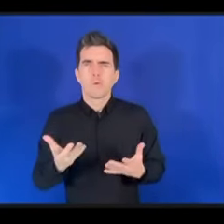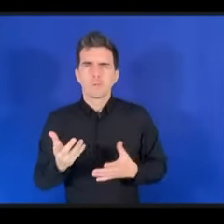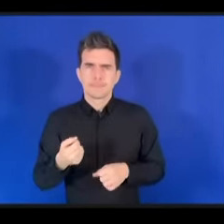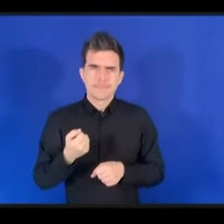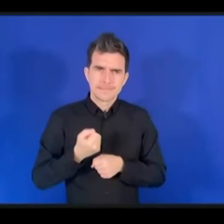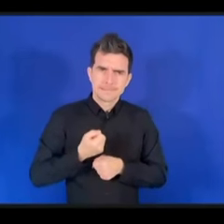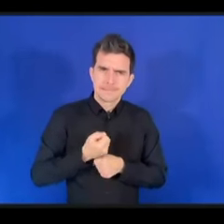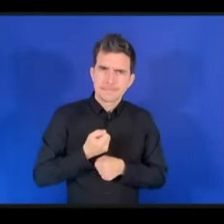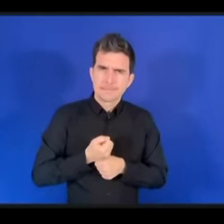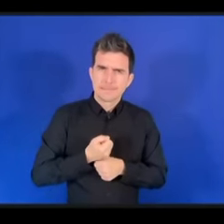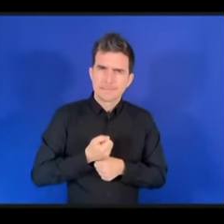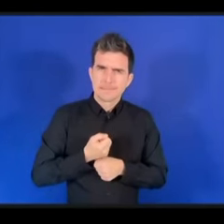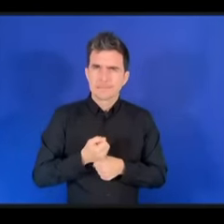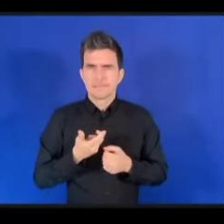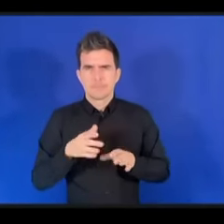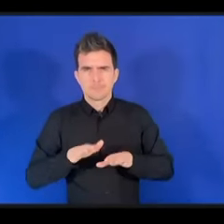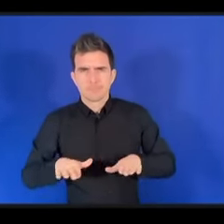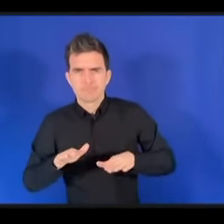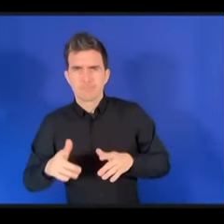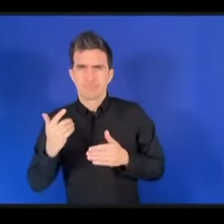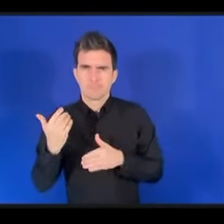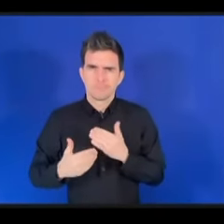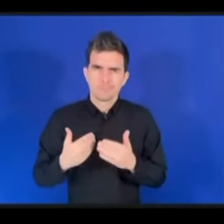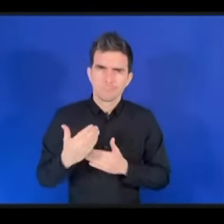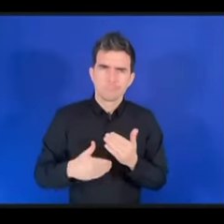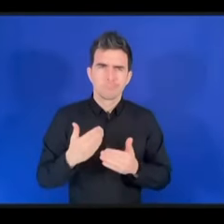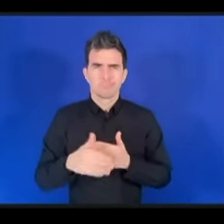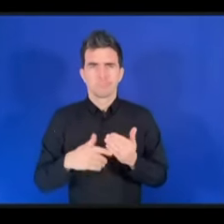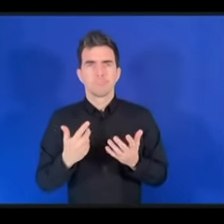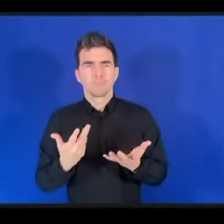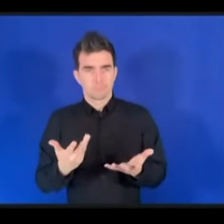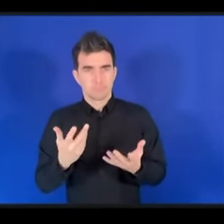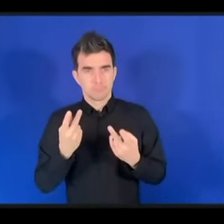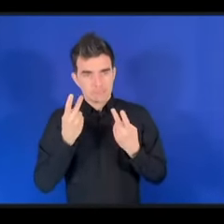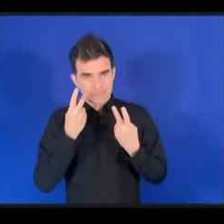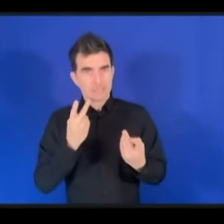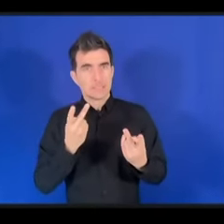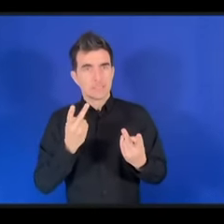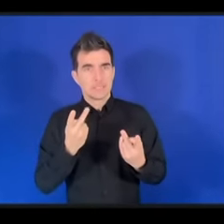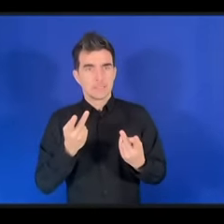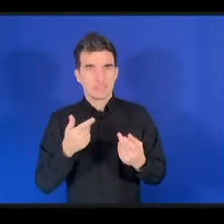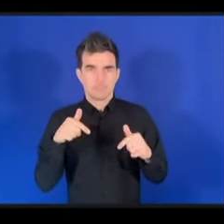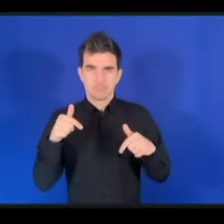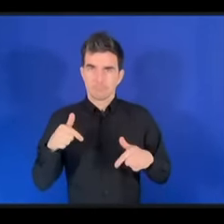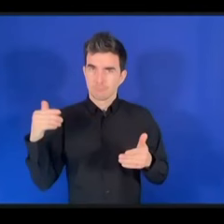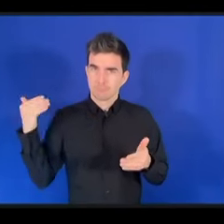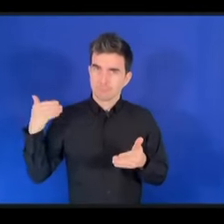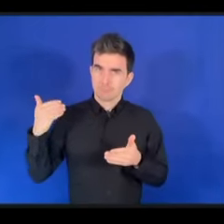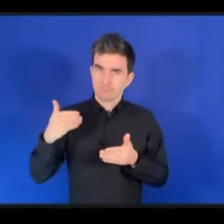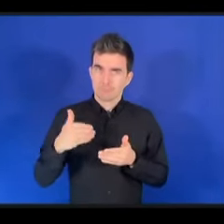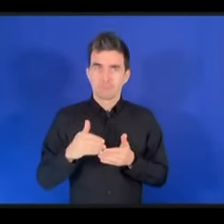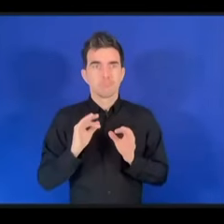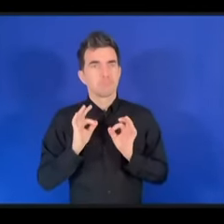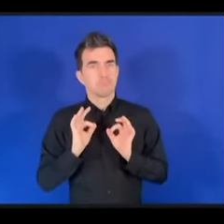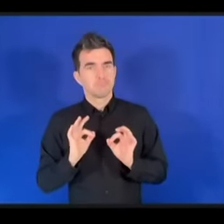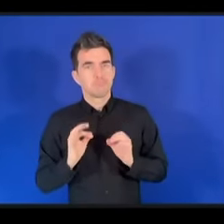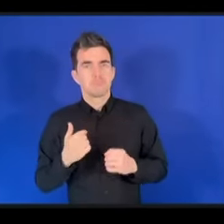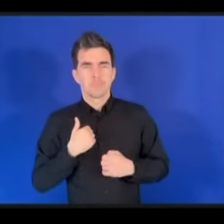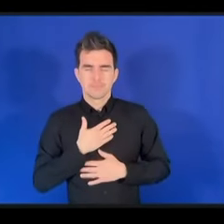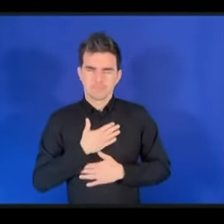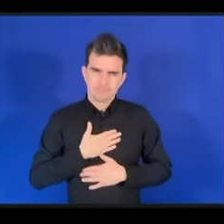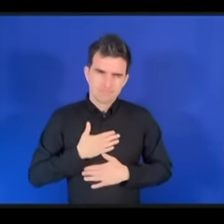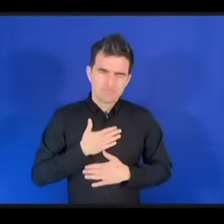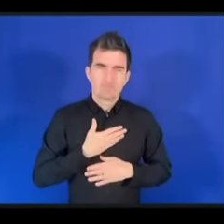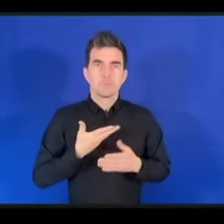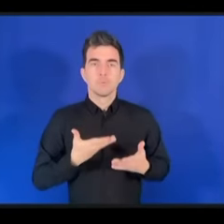My gratitude also goes to the City of Kyoto for their hospitality as a city of host. On behalf